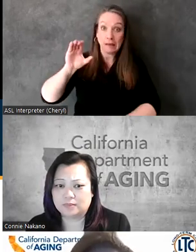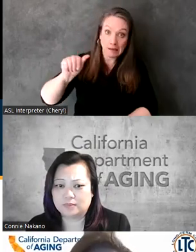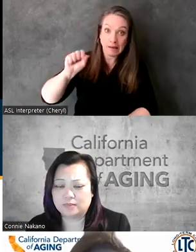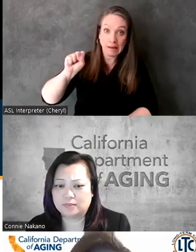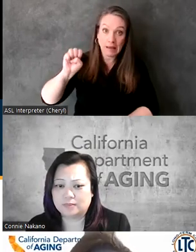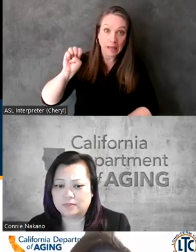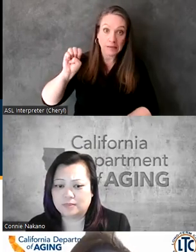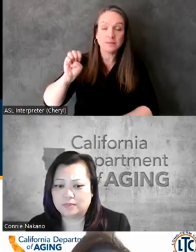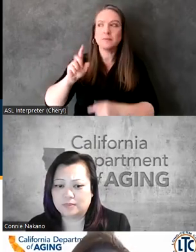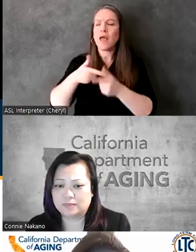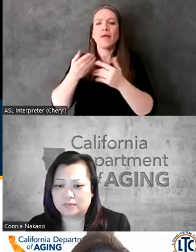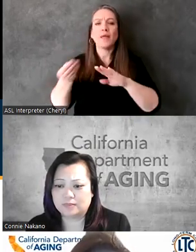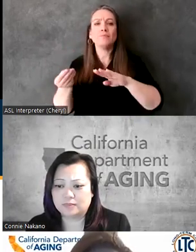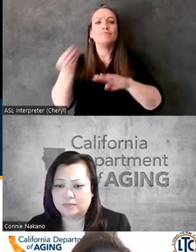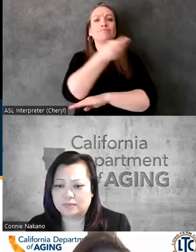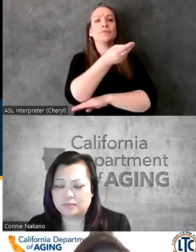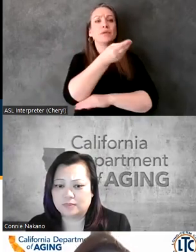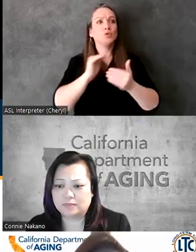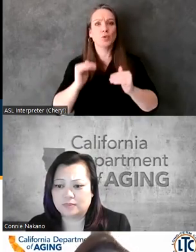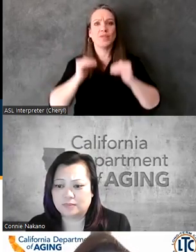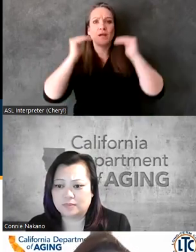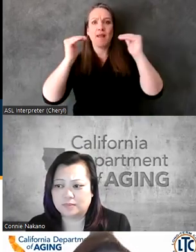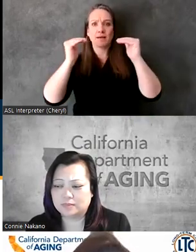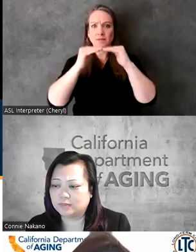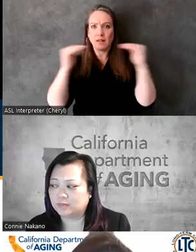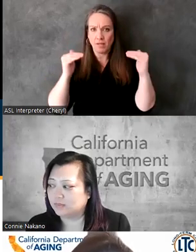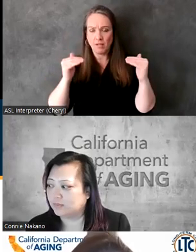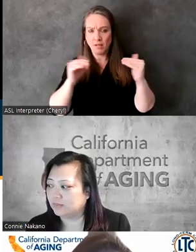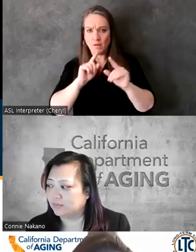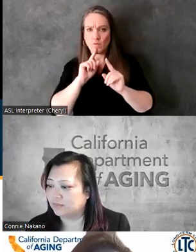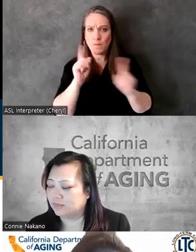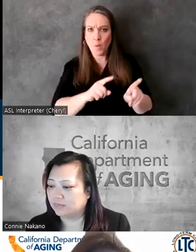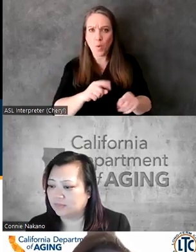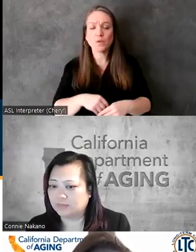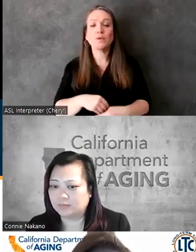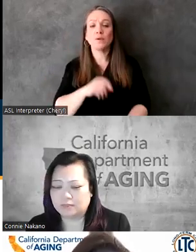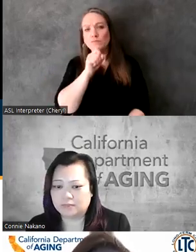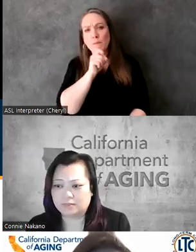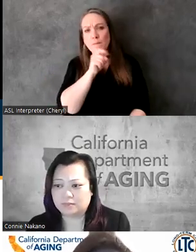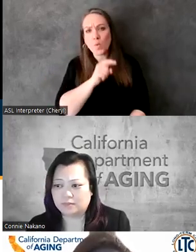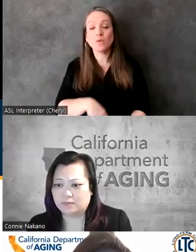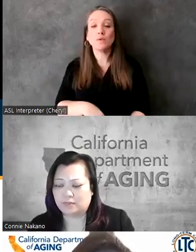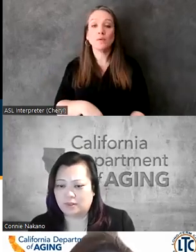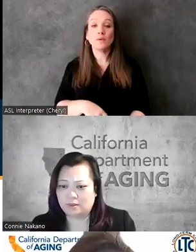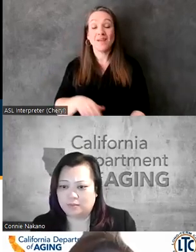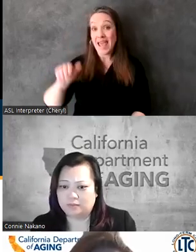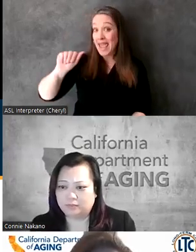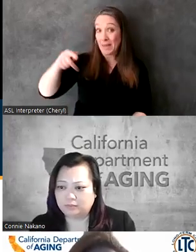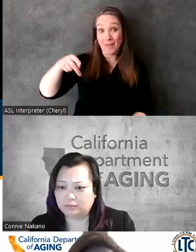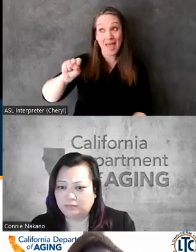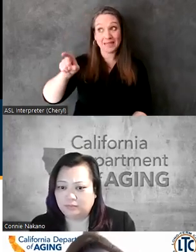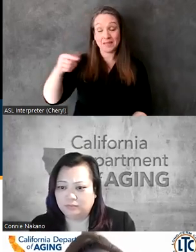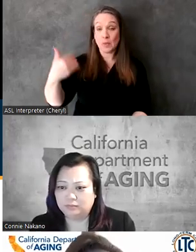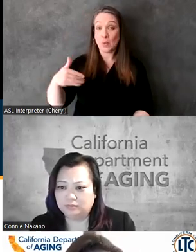reporting entity is. But Adult Protective Services is really expanding, and I can't speak for them, but in the meeting